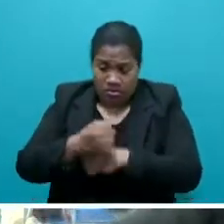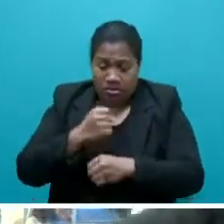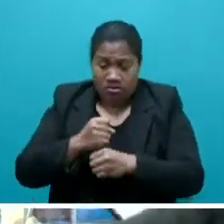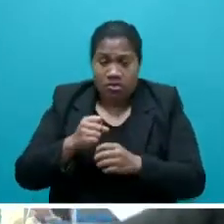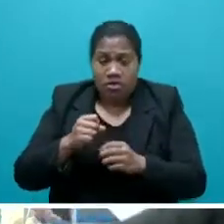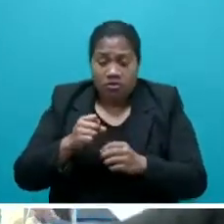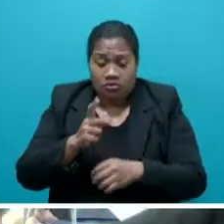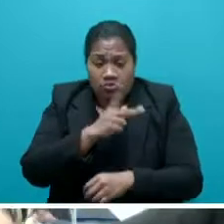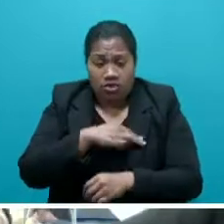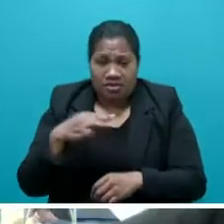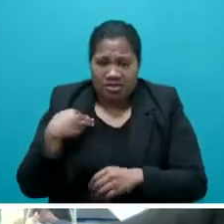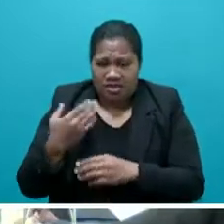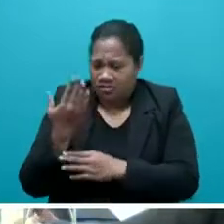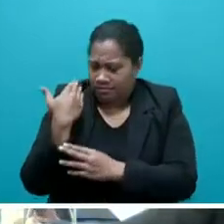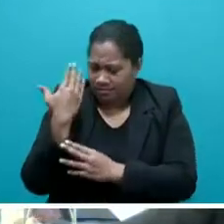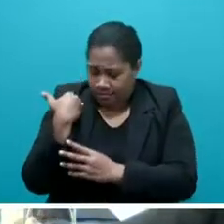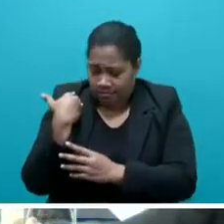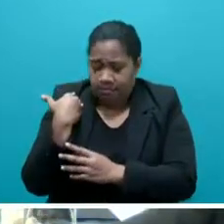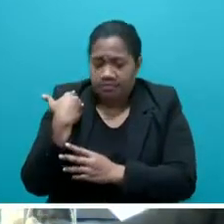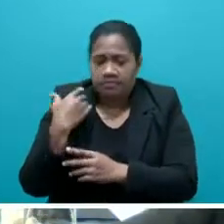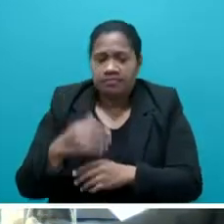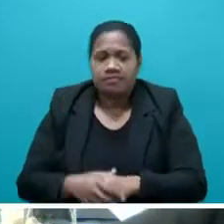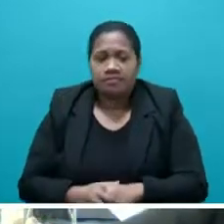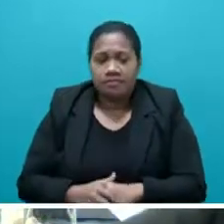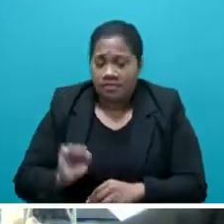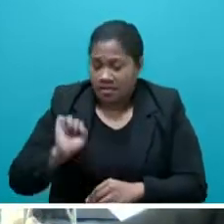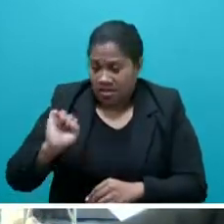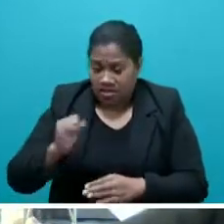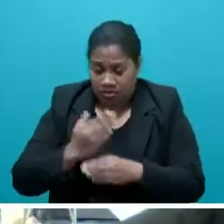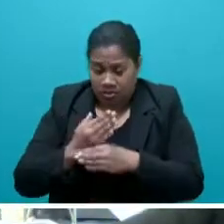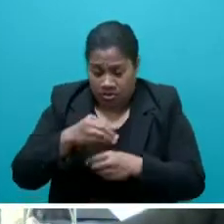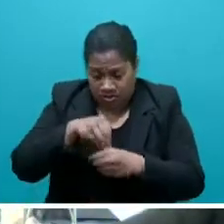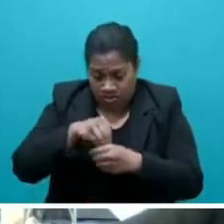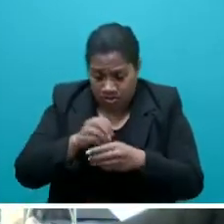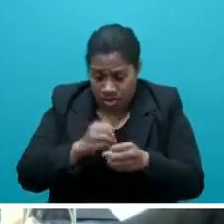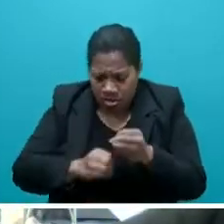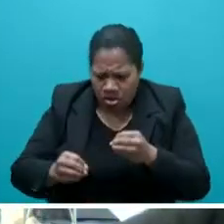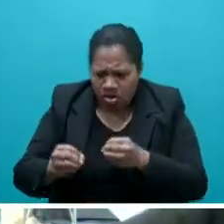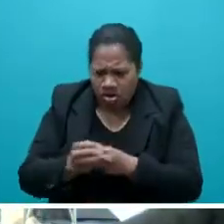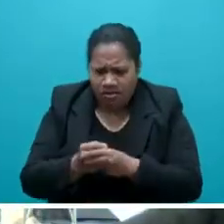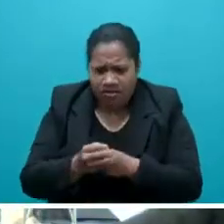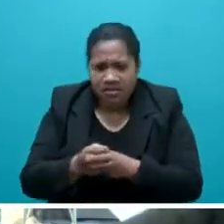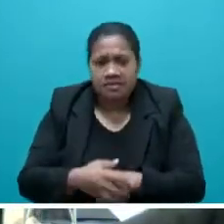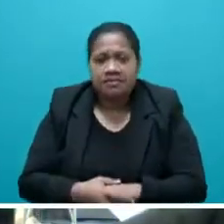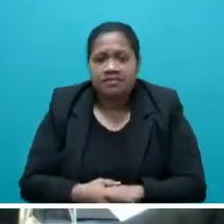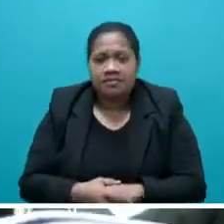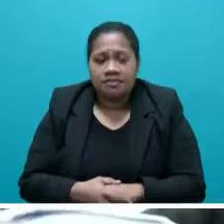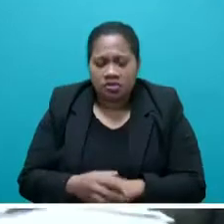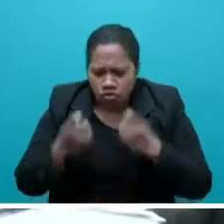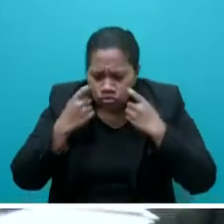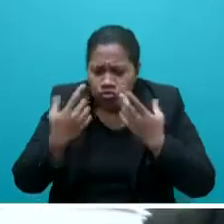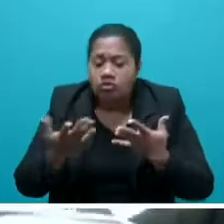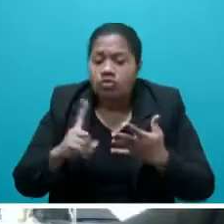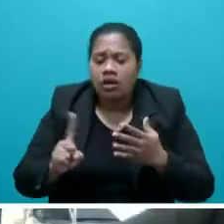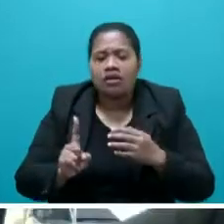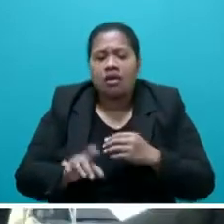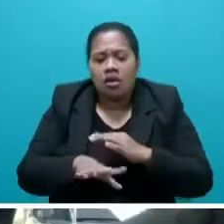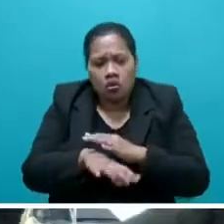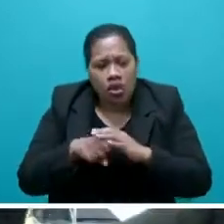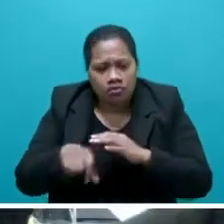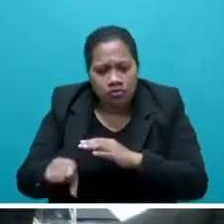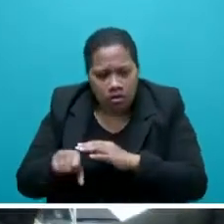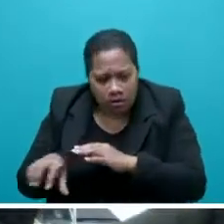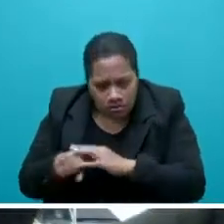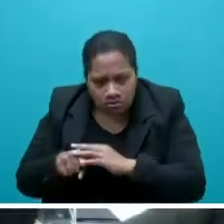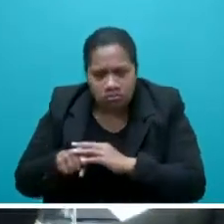1990 Constitution. His term in office saw the escalation of enormous levels of corruption, collapse of the National Bank,